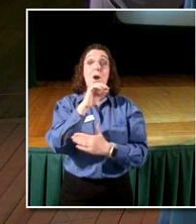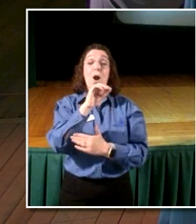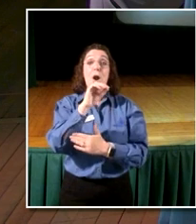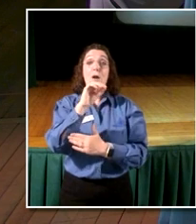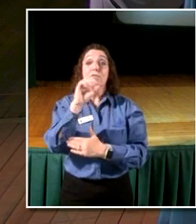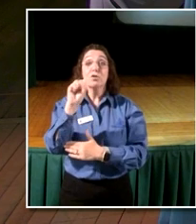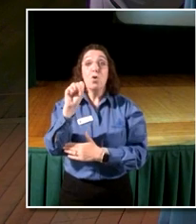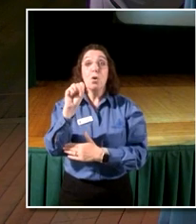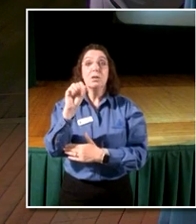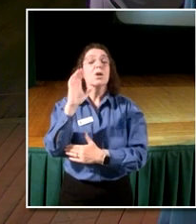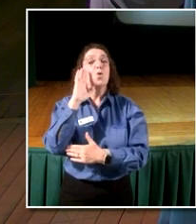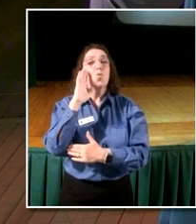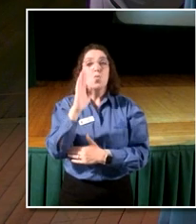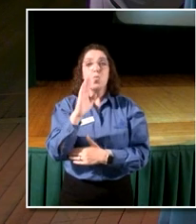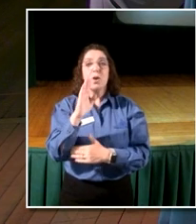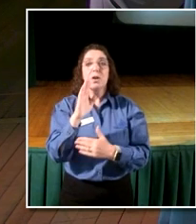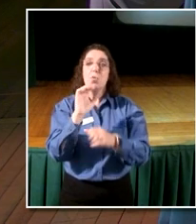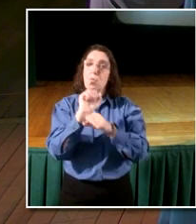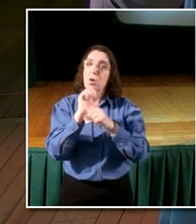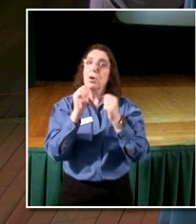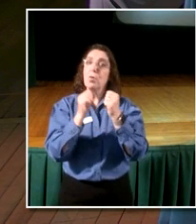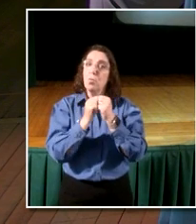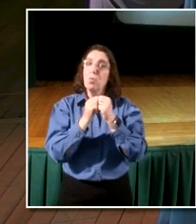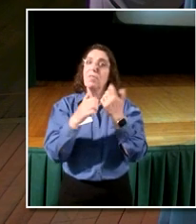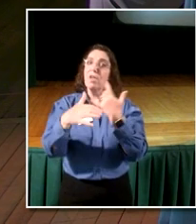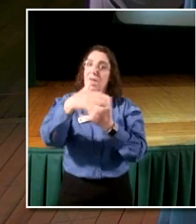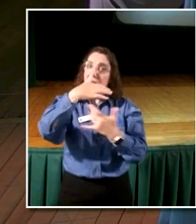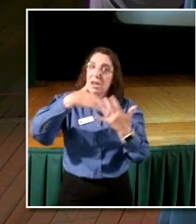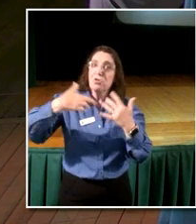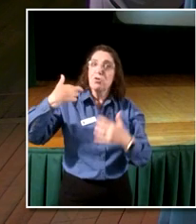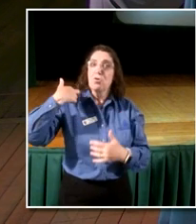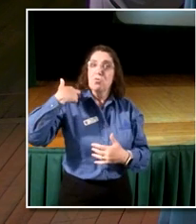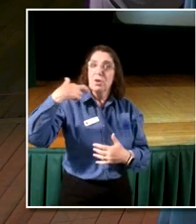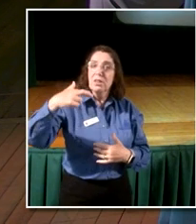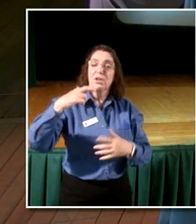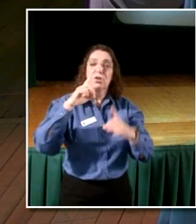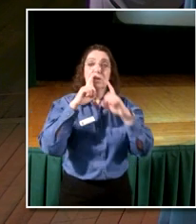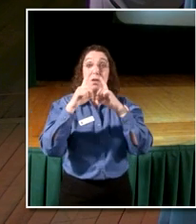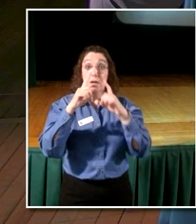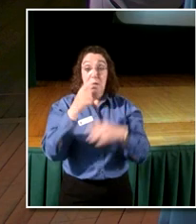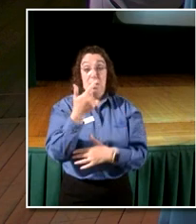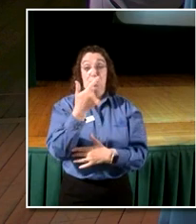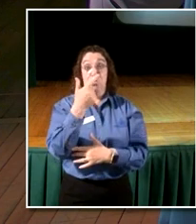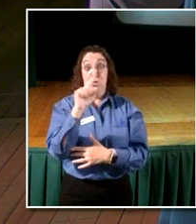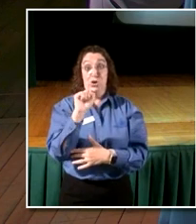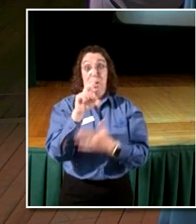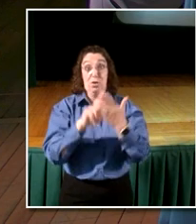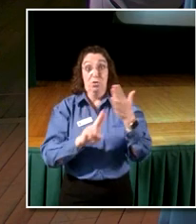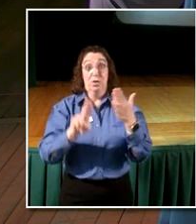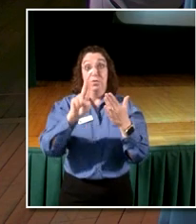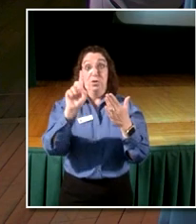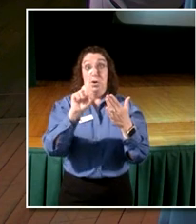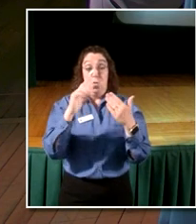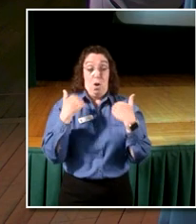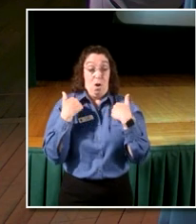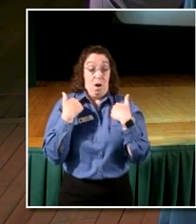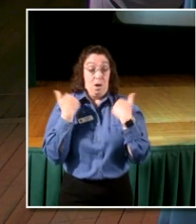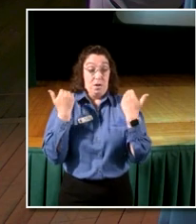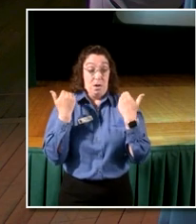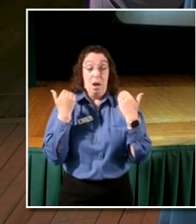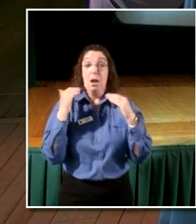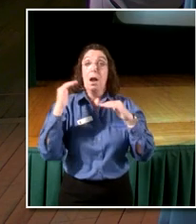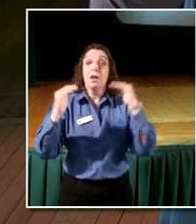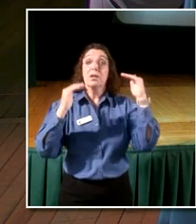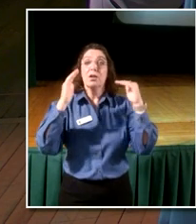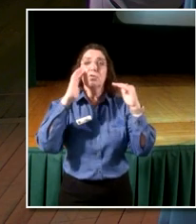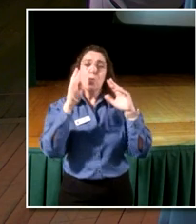work with interreligious dialogue at Georgetown University, where our young adults will analyze